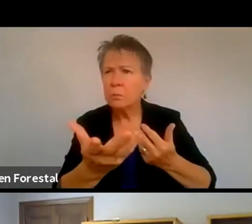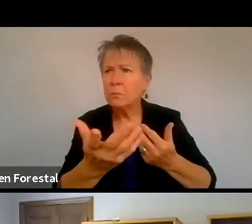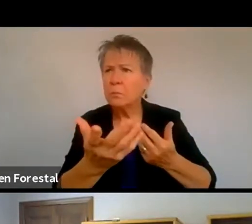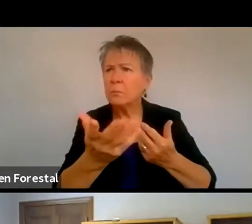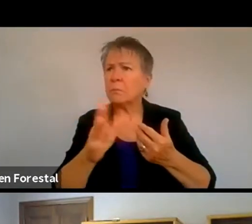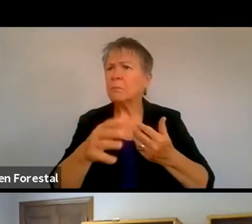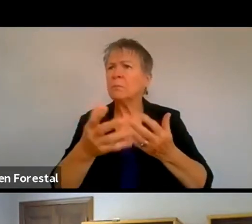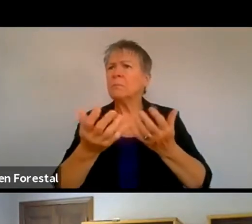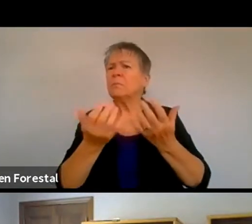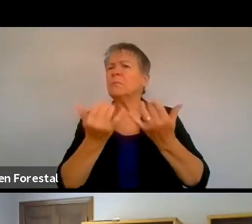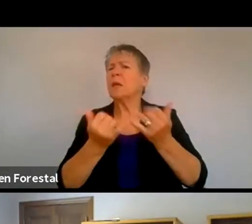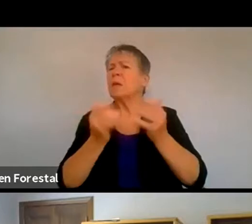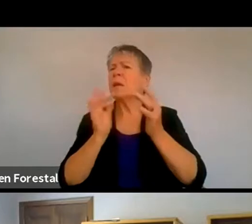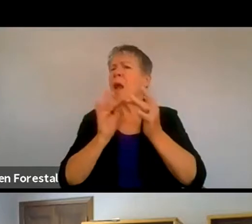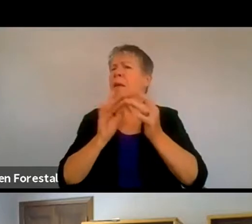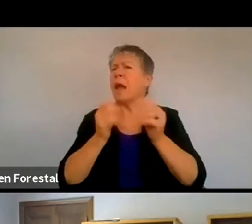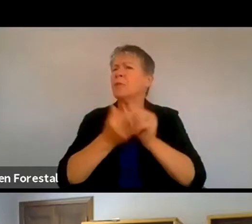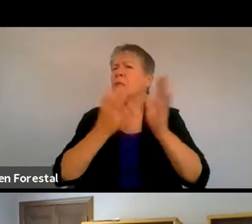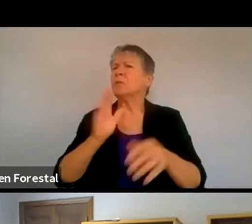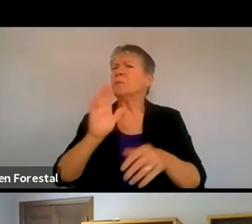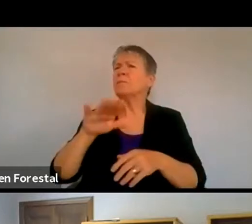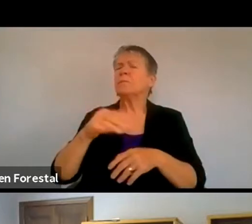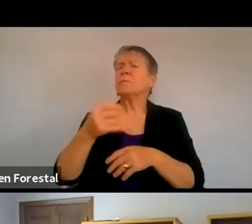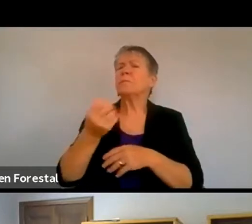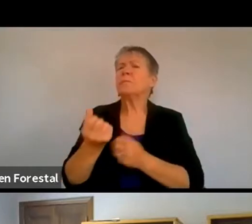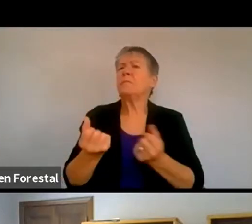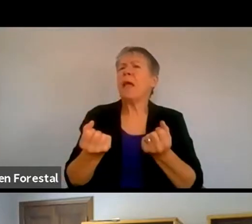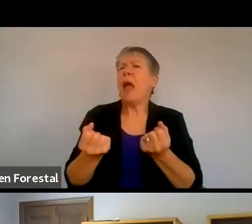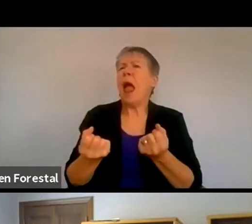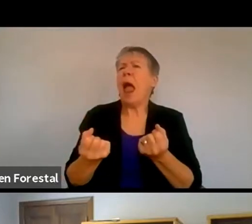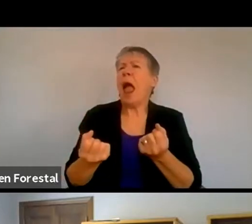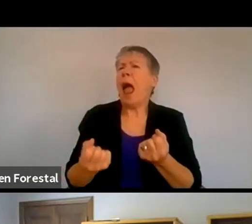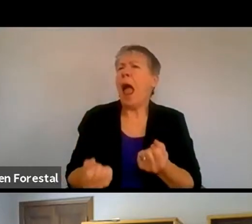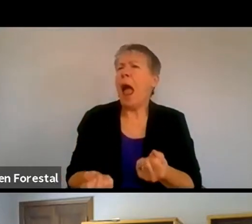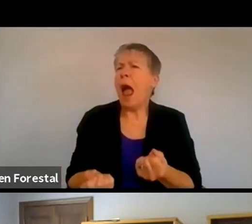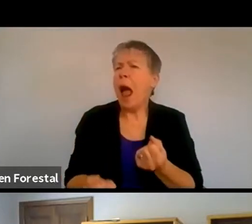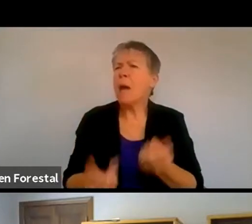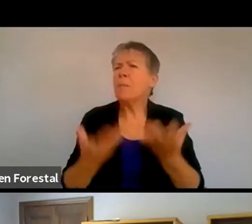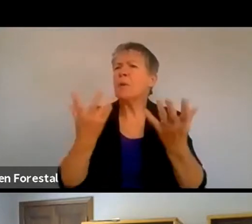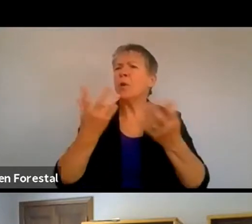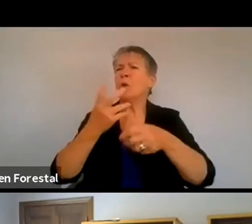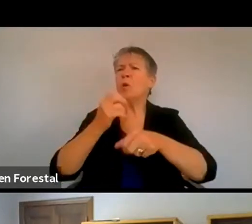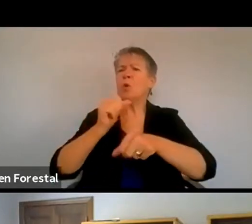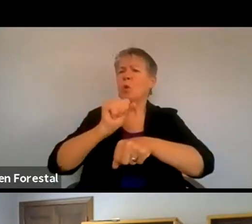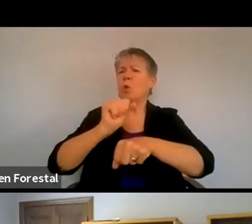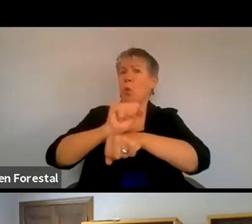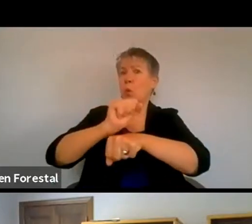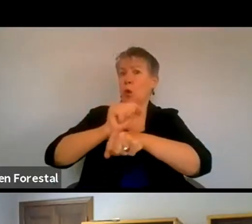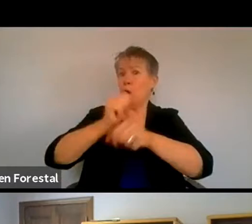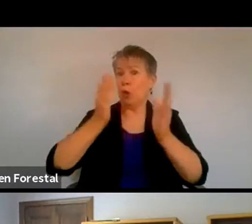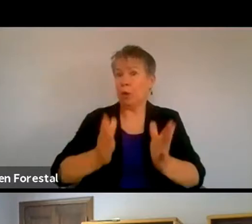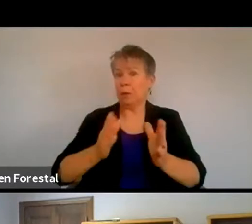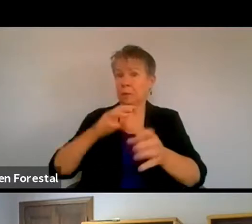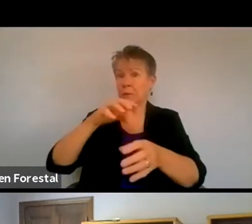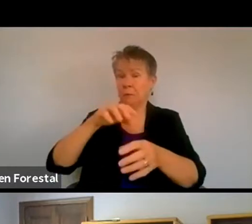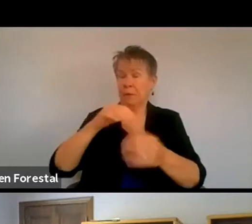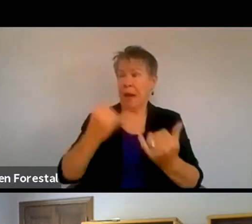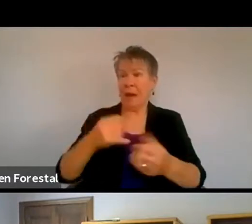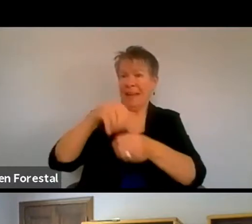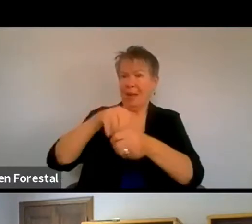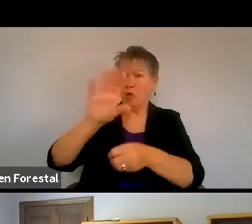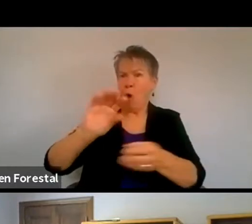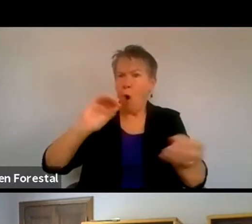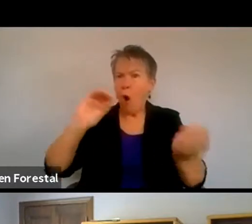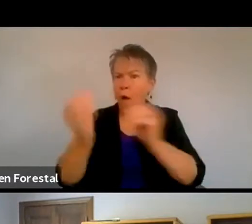many individuals in the administration or your office are self-quarantining as a result? I guess in addition to you and the